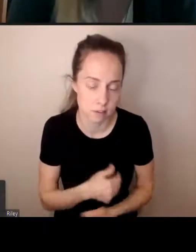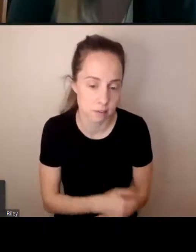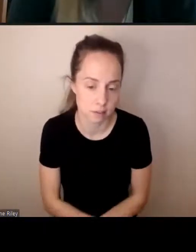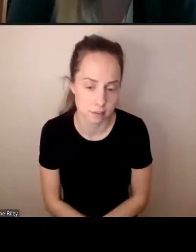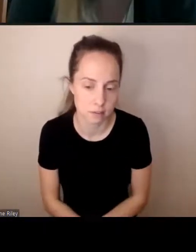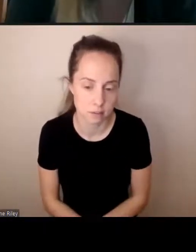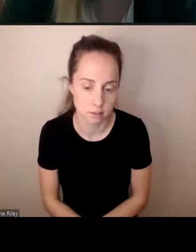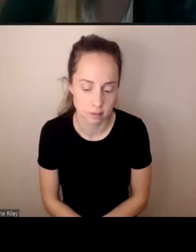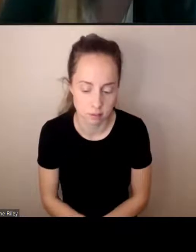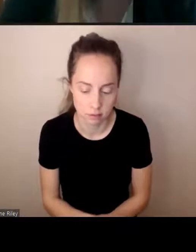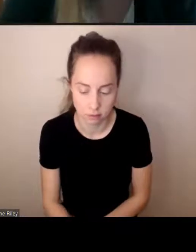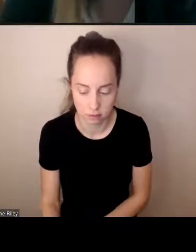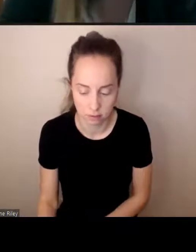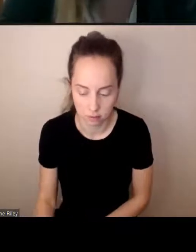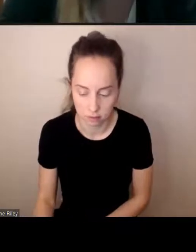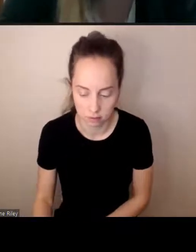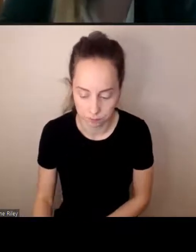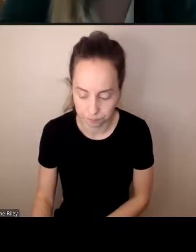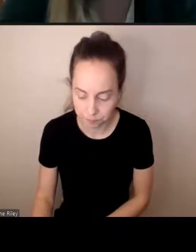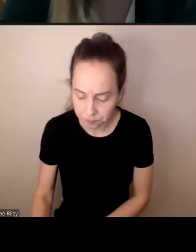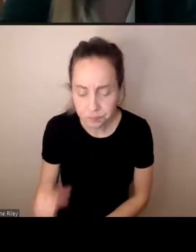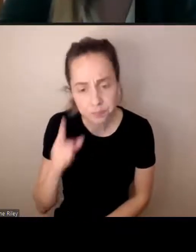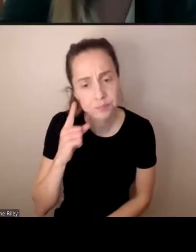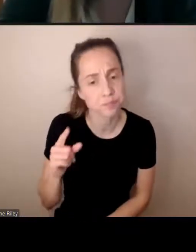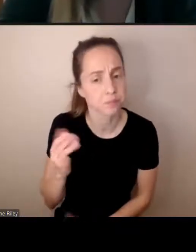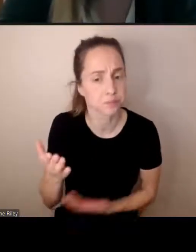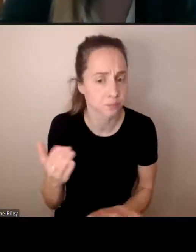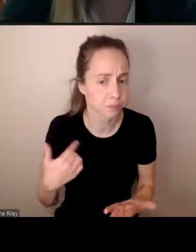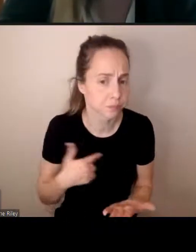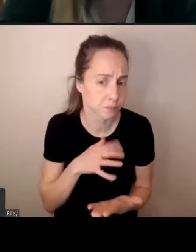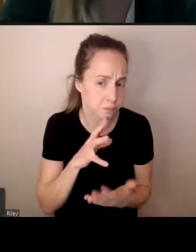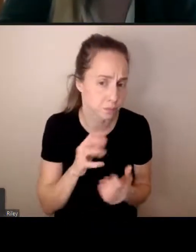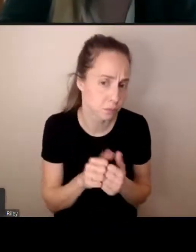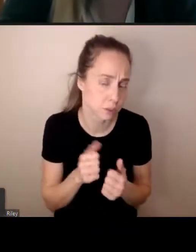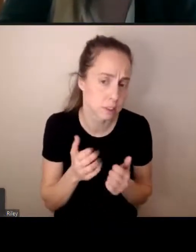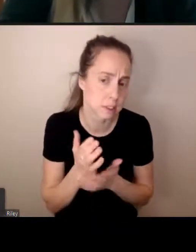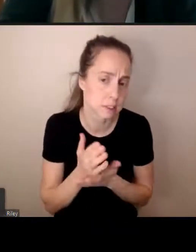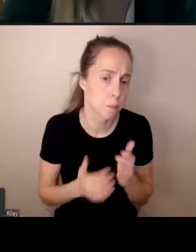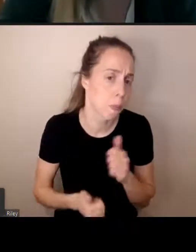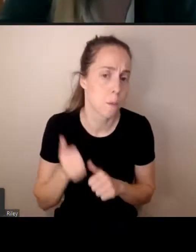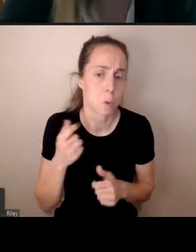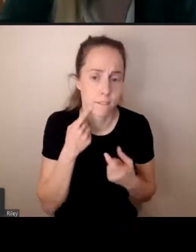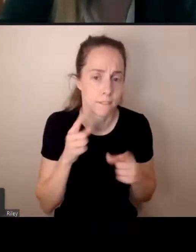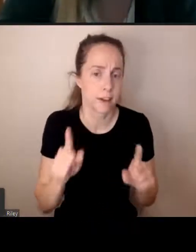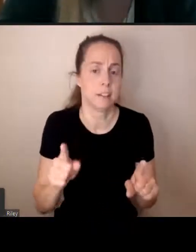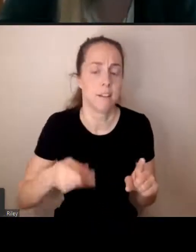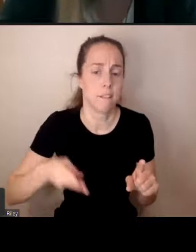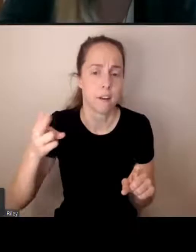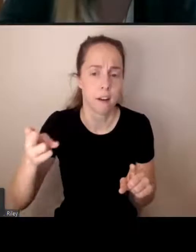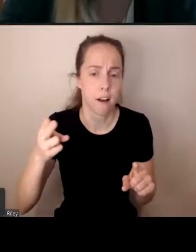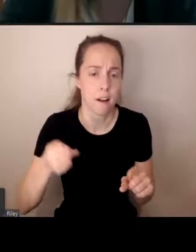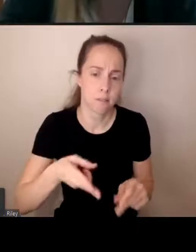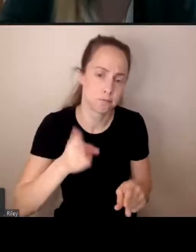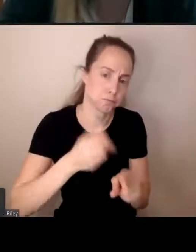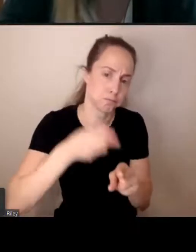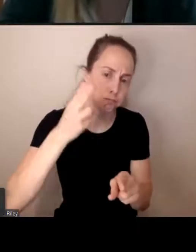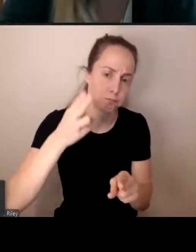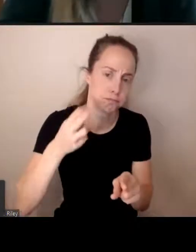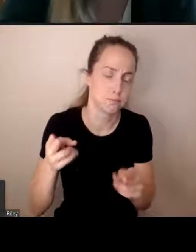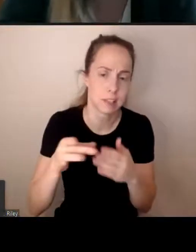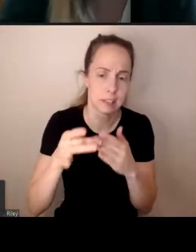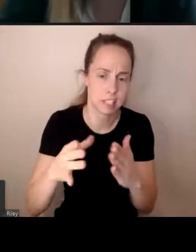But I think if you talk to, some of the most effective, high-profile autistic leaders in the